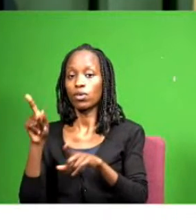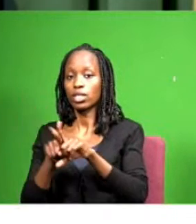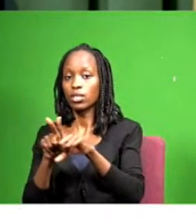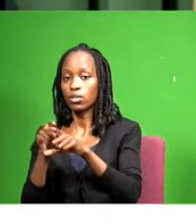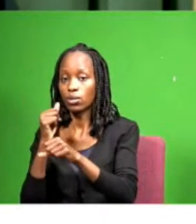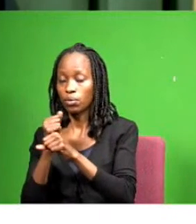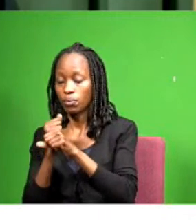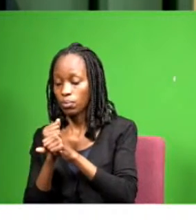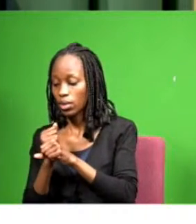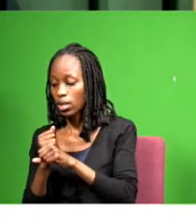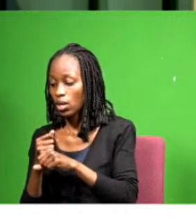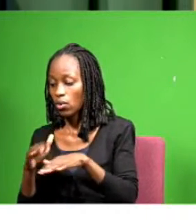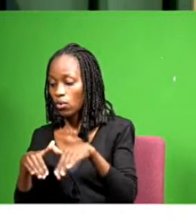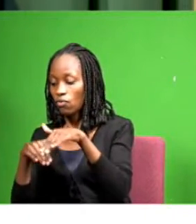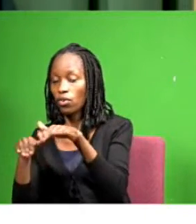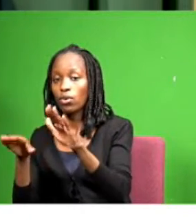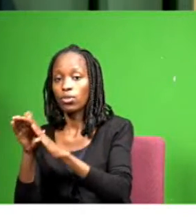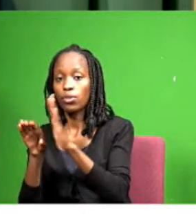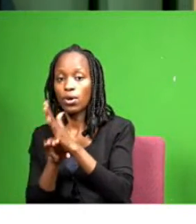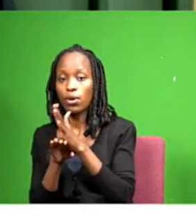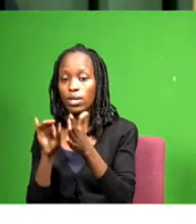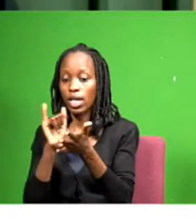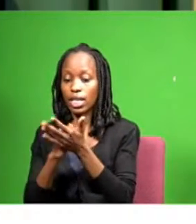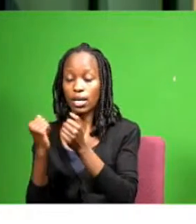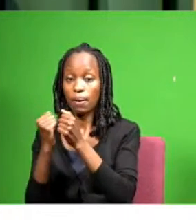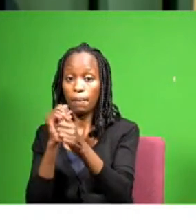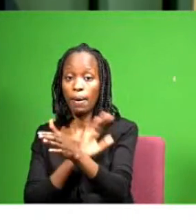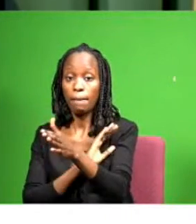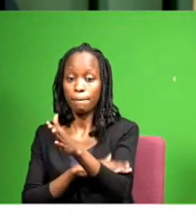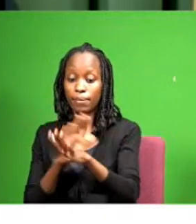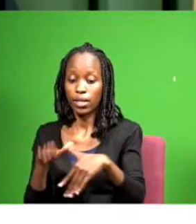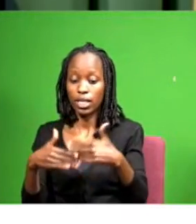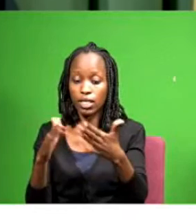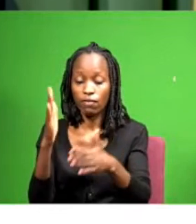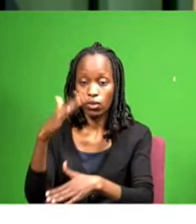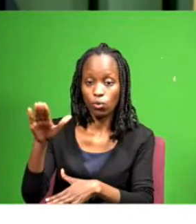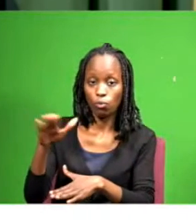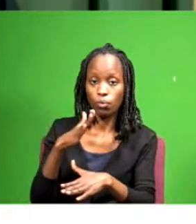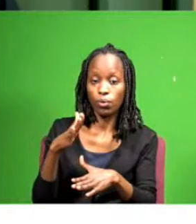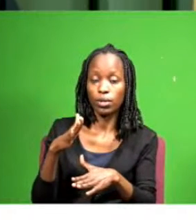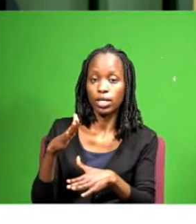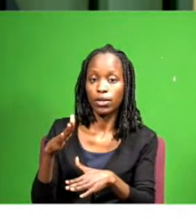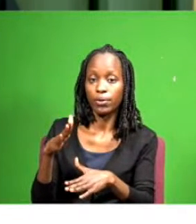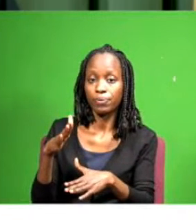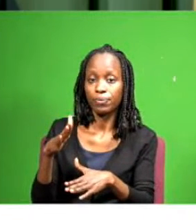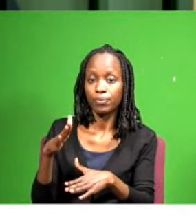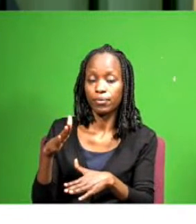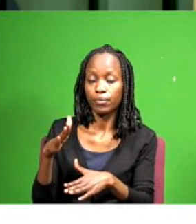with the Constitution. That sovereign power is delegated to Parliament and the legislative assemblies